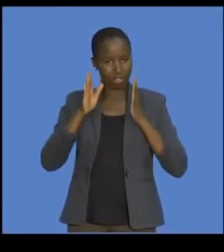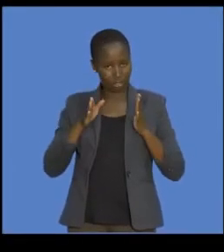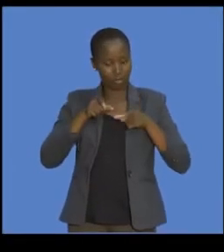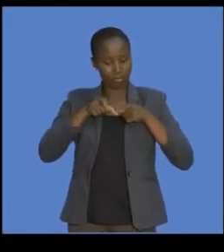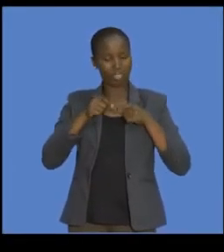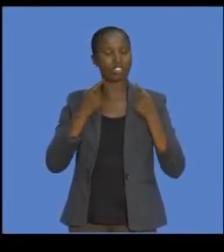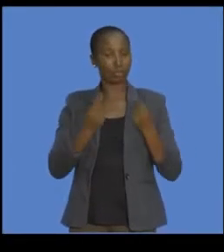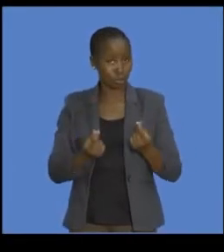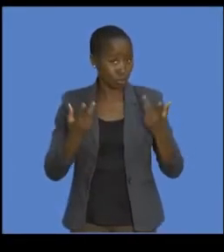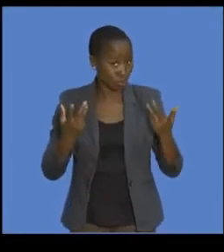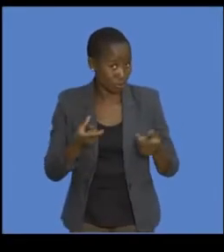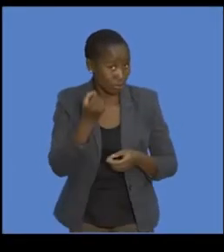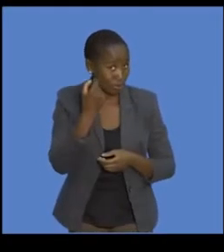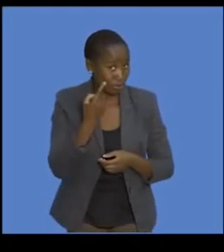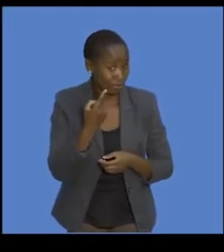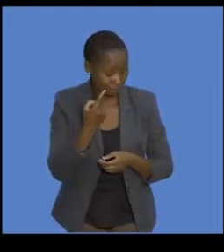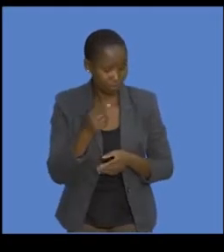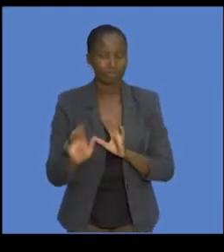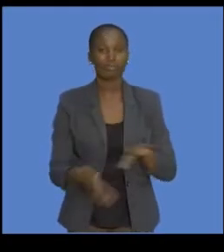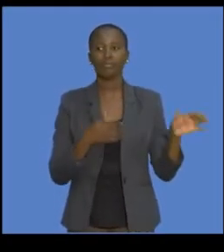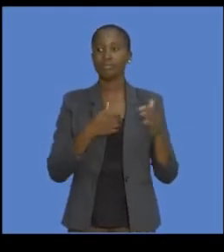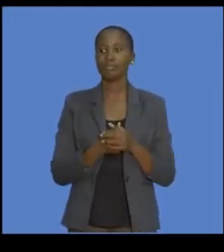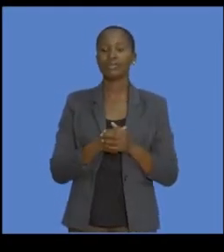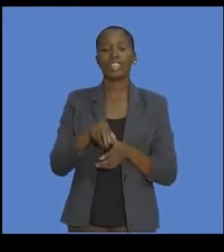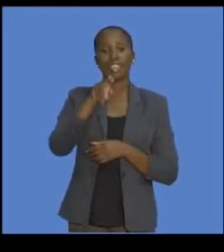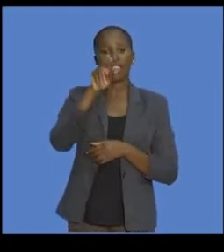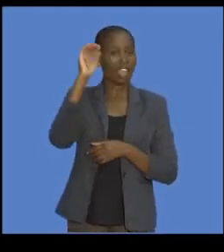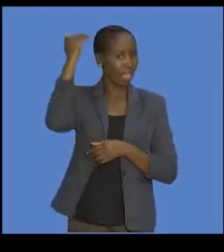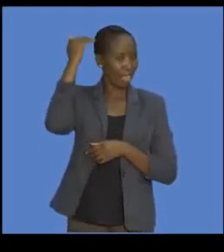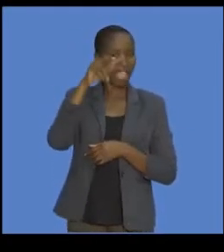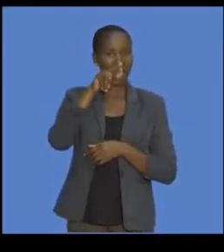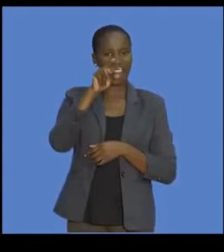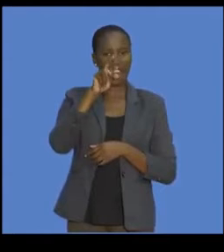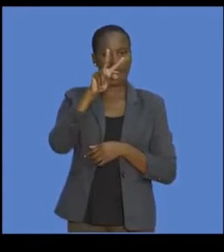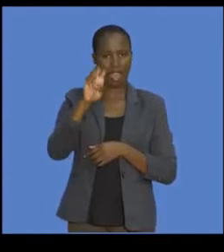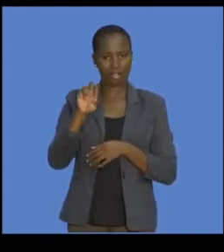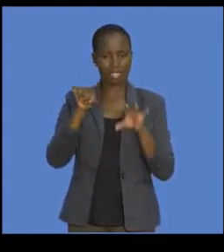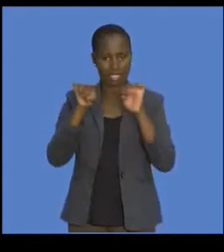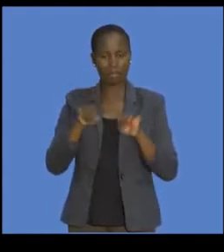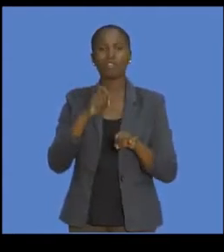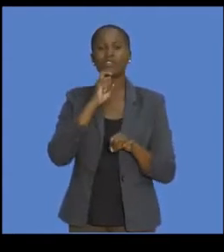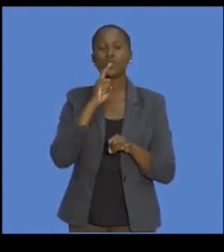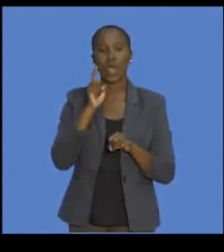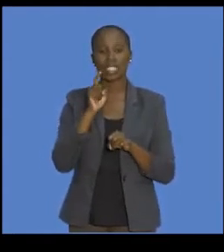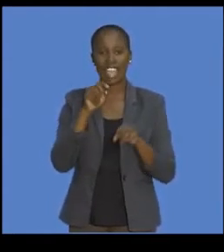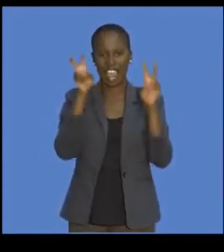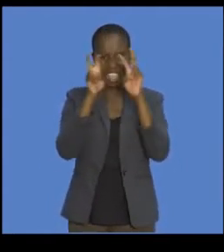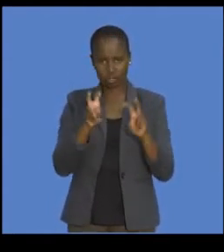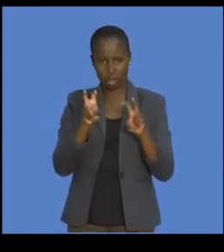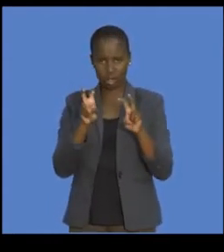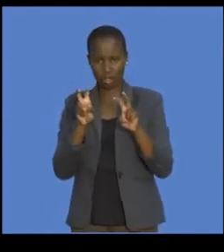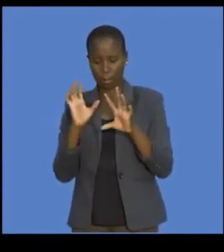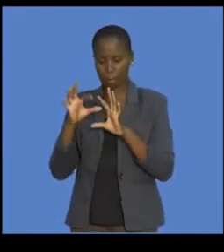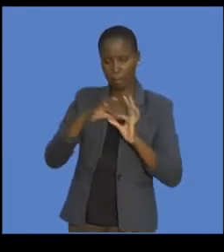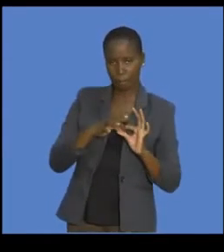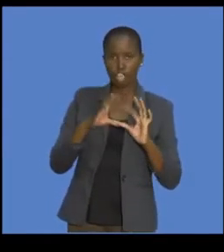Cool. So the nervous system provides rapid coordination using electrical impulses, which travel around